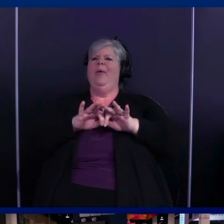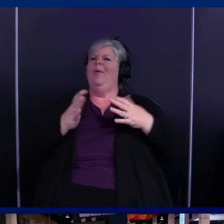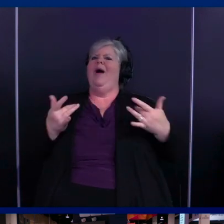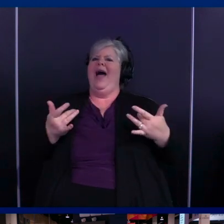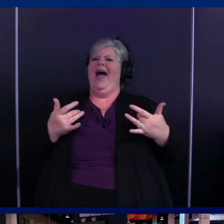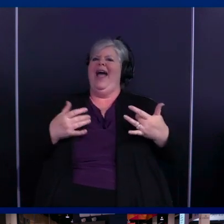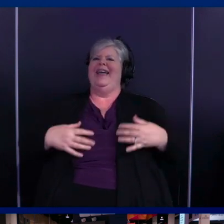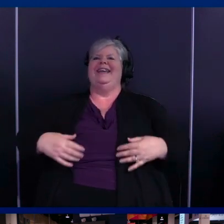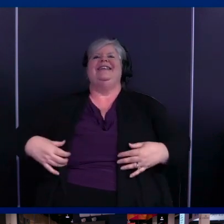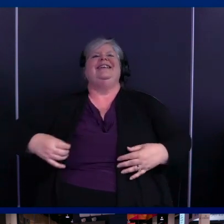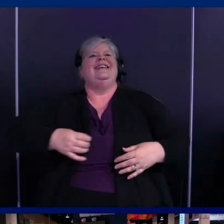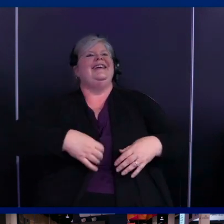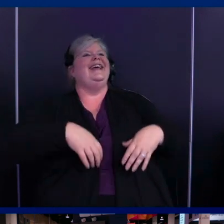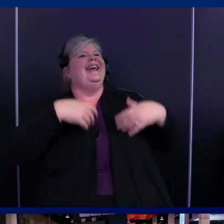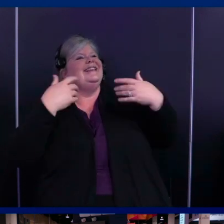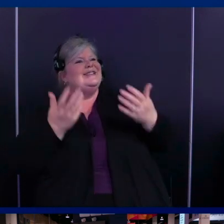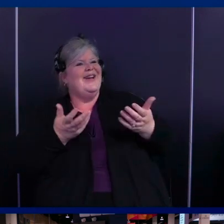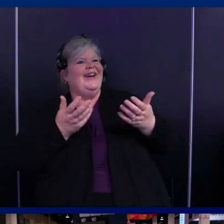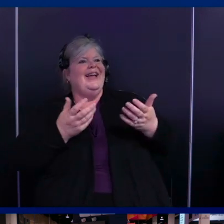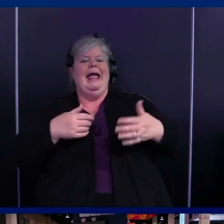So having...